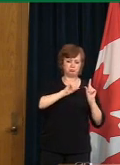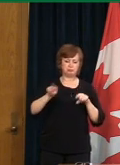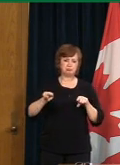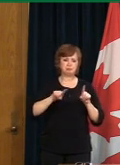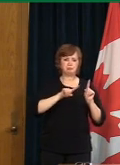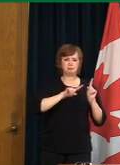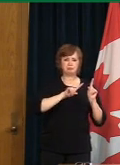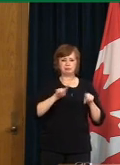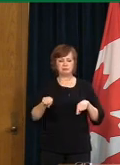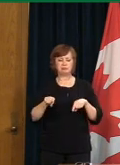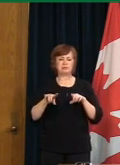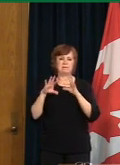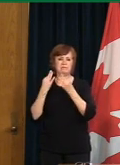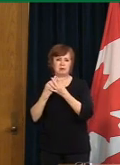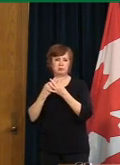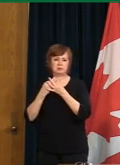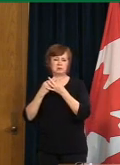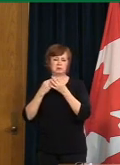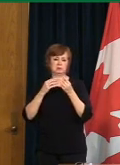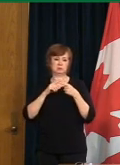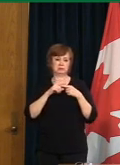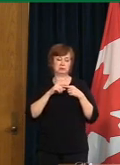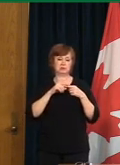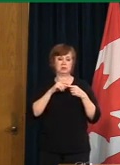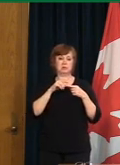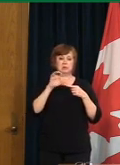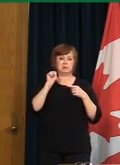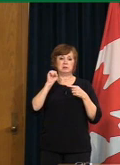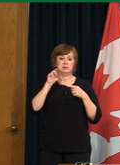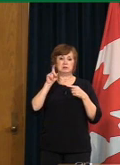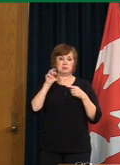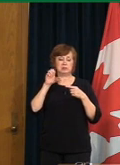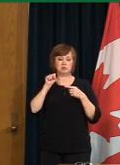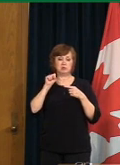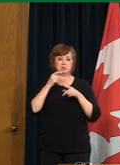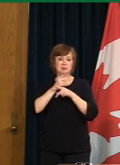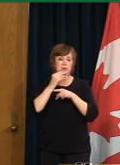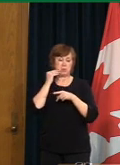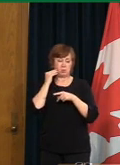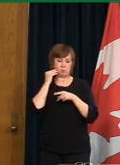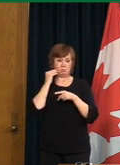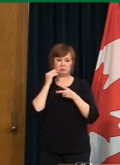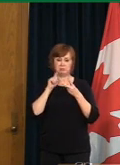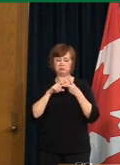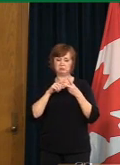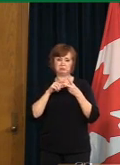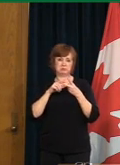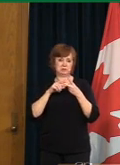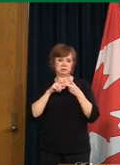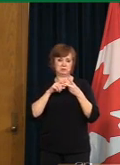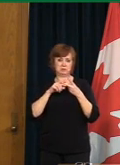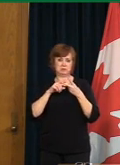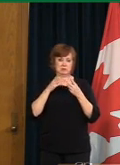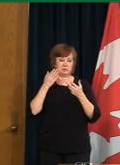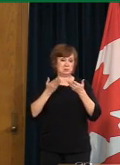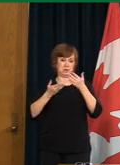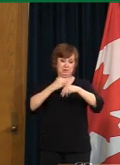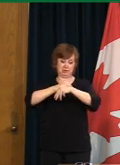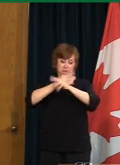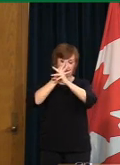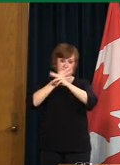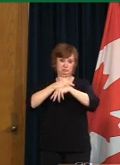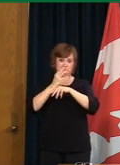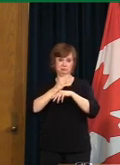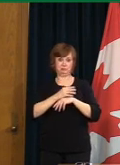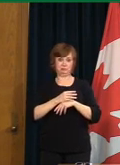or any healthcare facility for that matter, that they would be able to visit, for example, via using the technology that